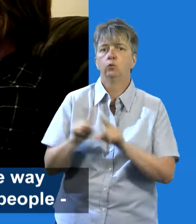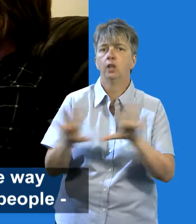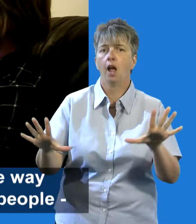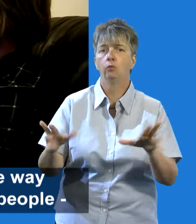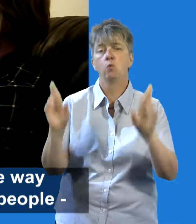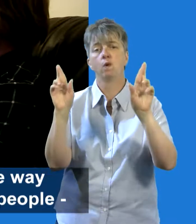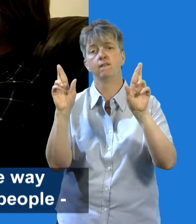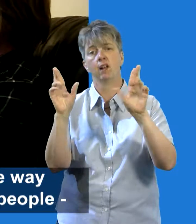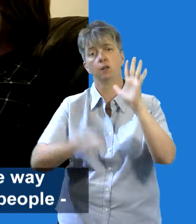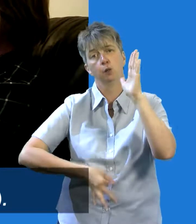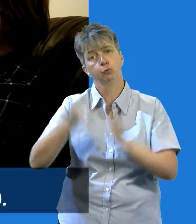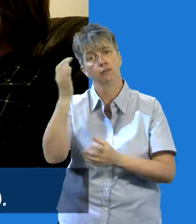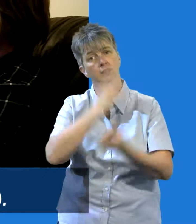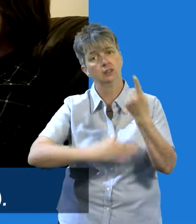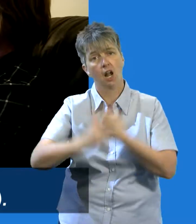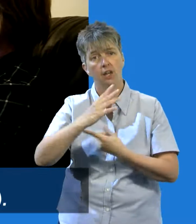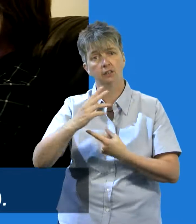people.